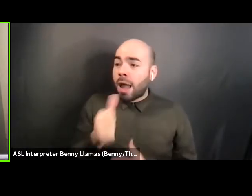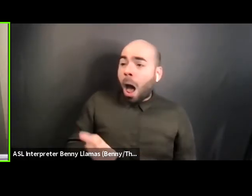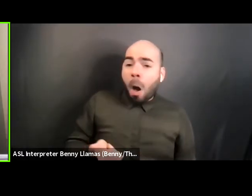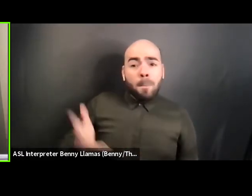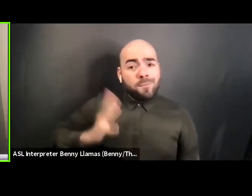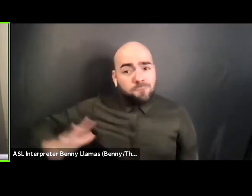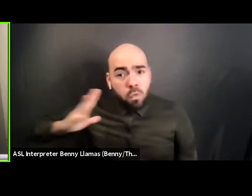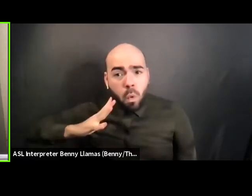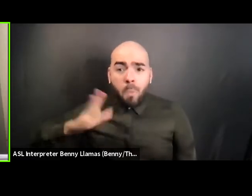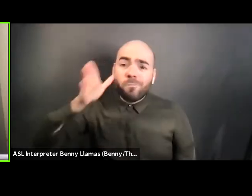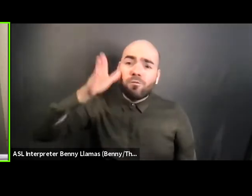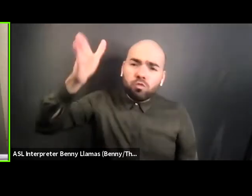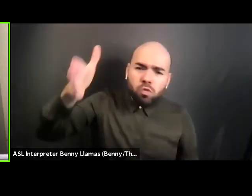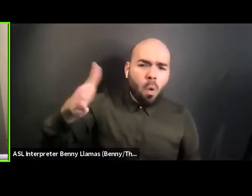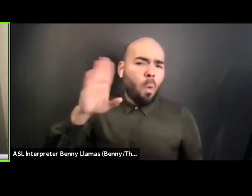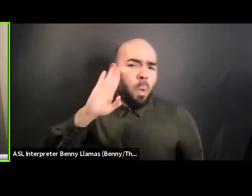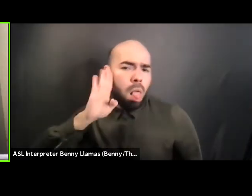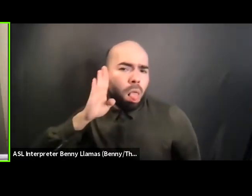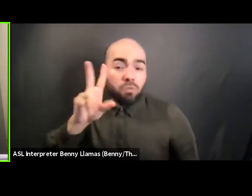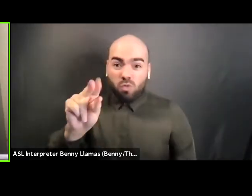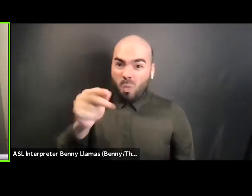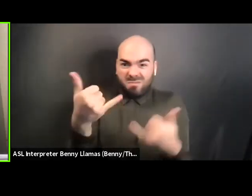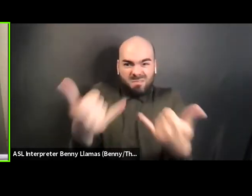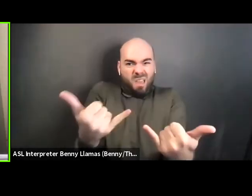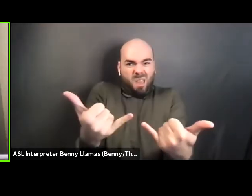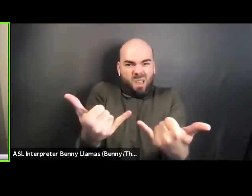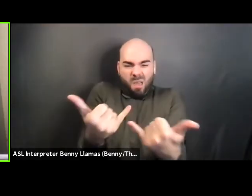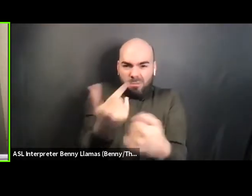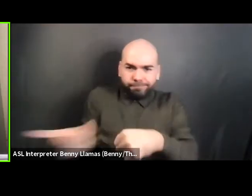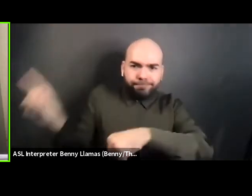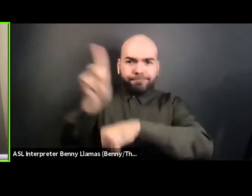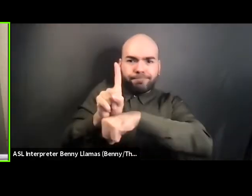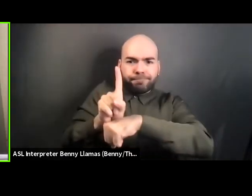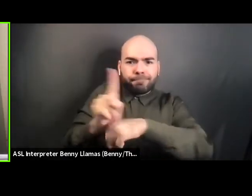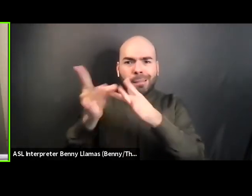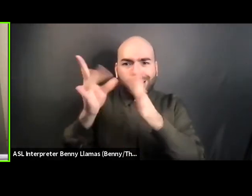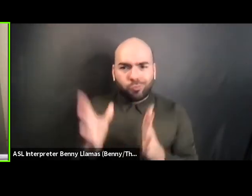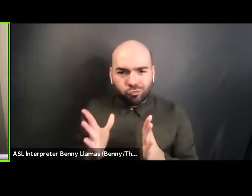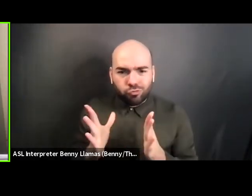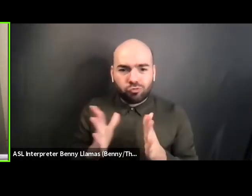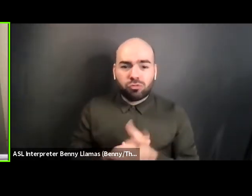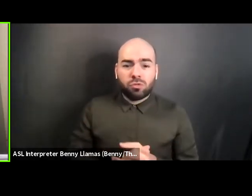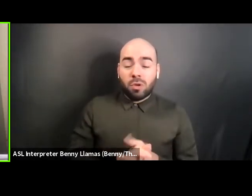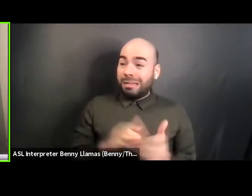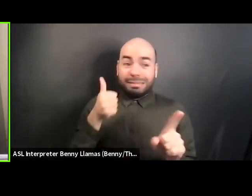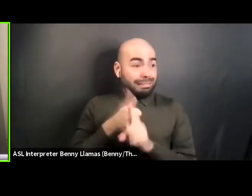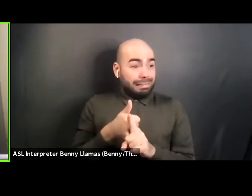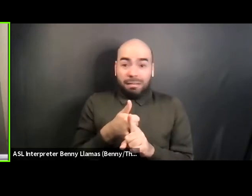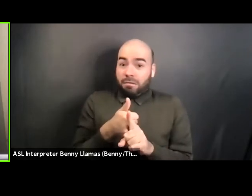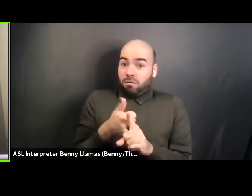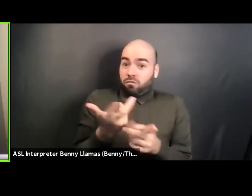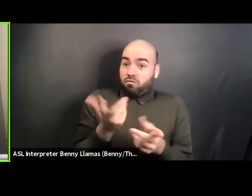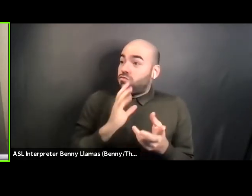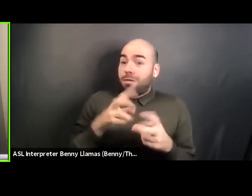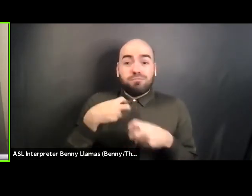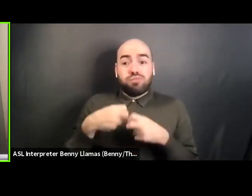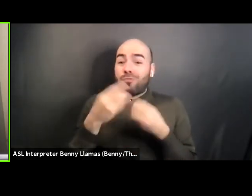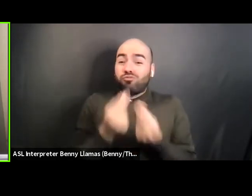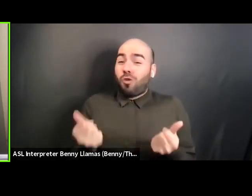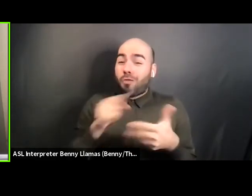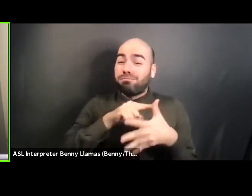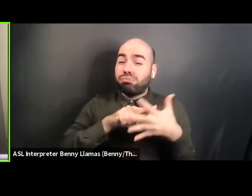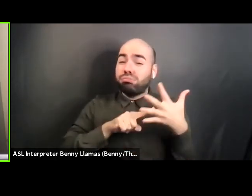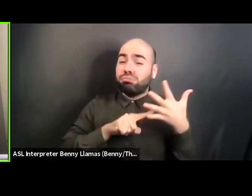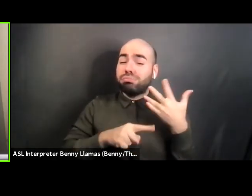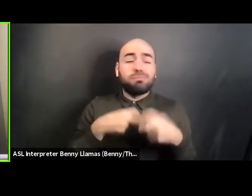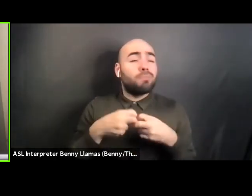but now. I'm not expecting them to solve it all, but I want to hear their vision, what they need,